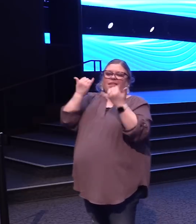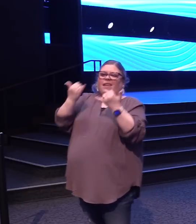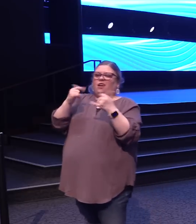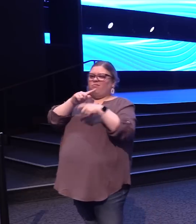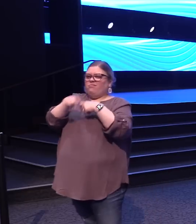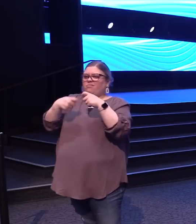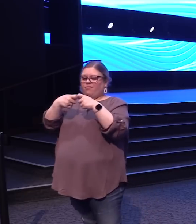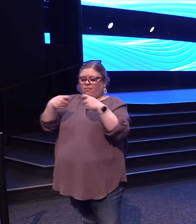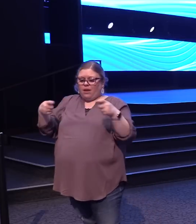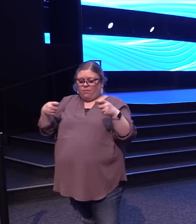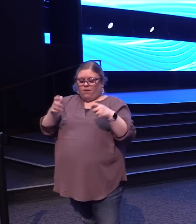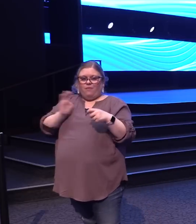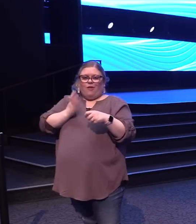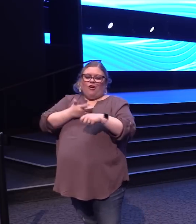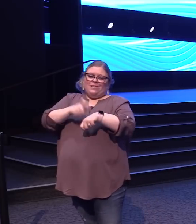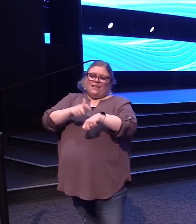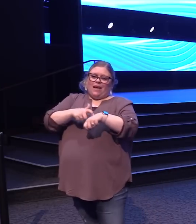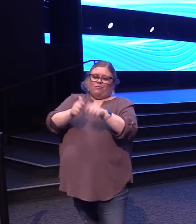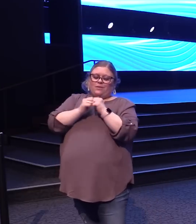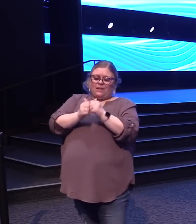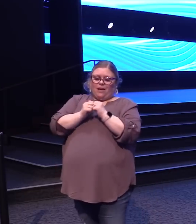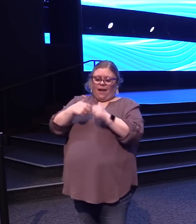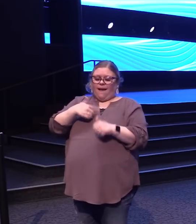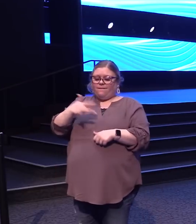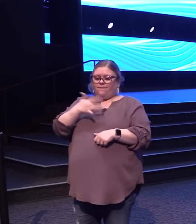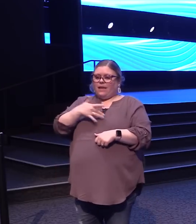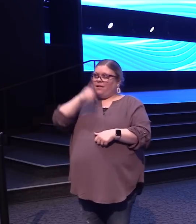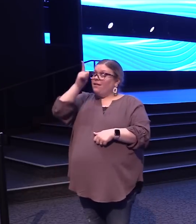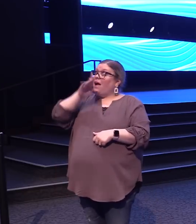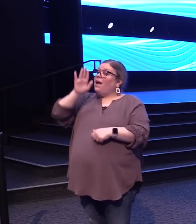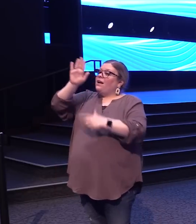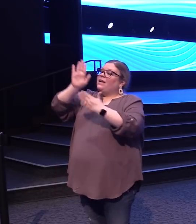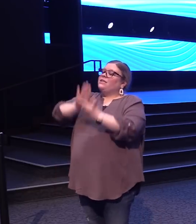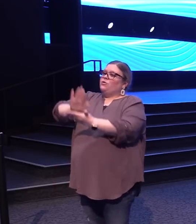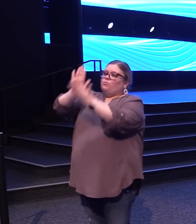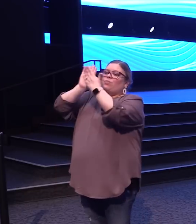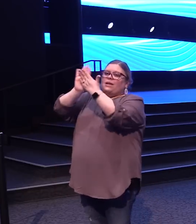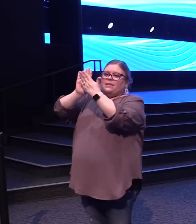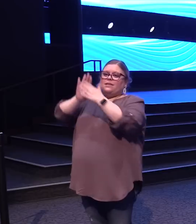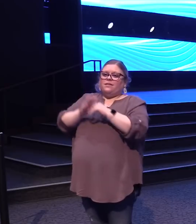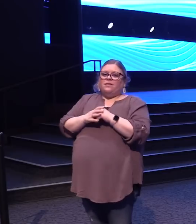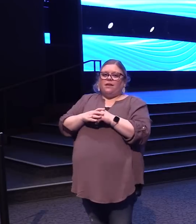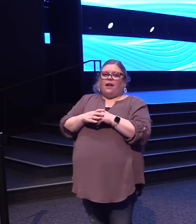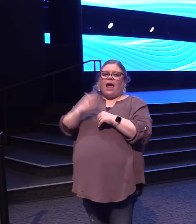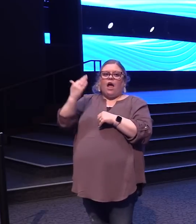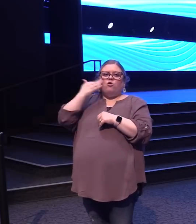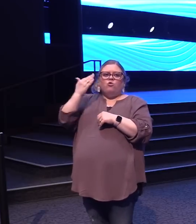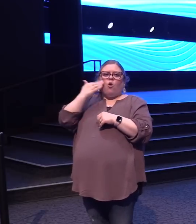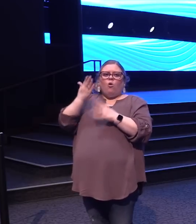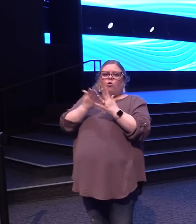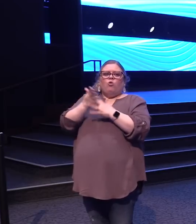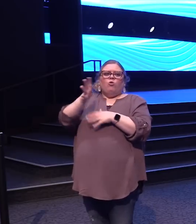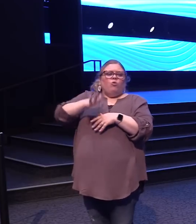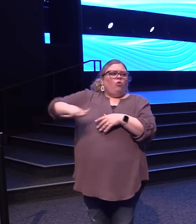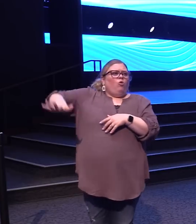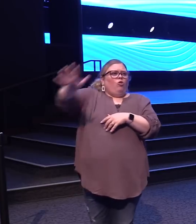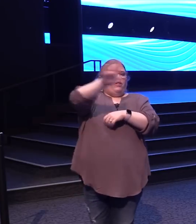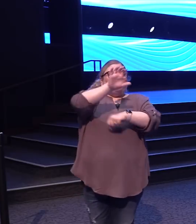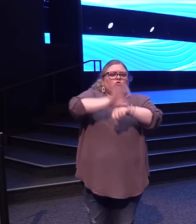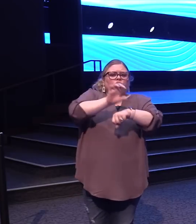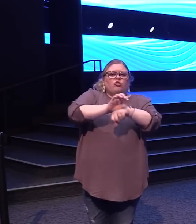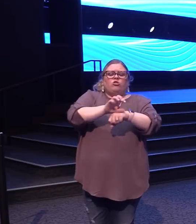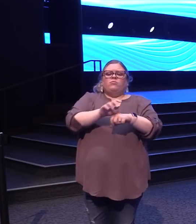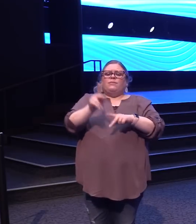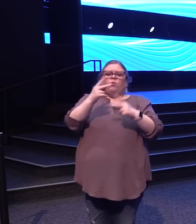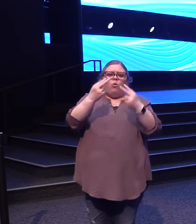end of our time together, I feel the presence of the Holy Spirit. And I know that all throughout this church and in the campuses